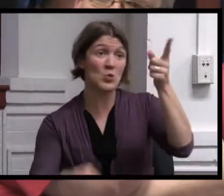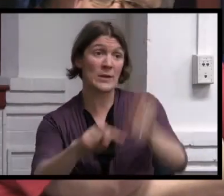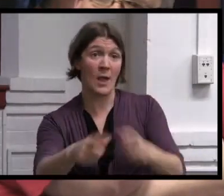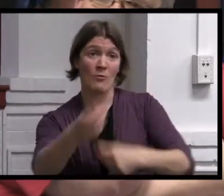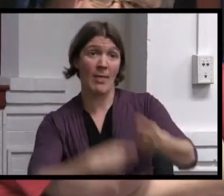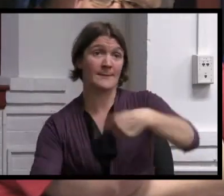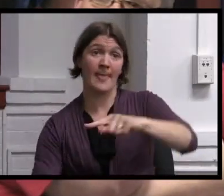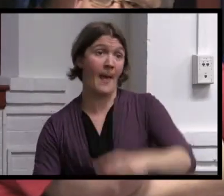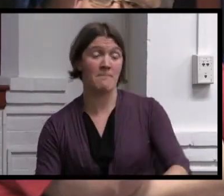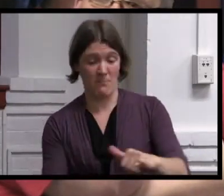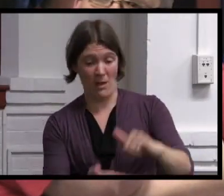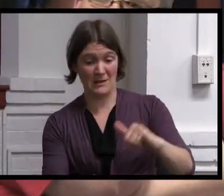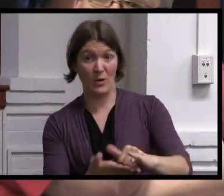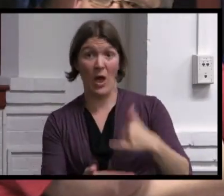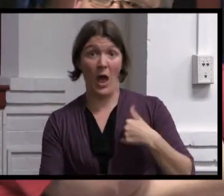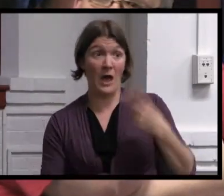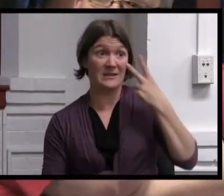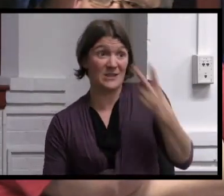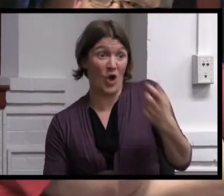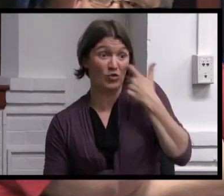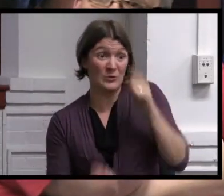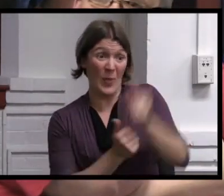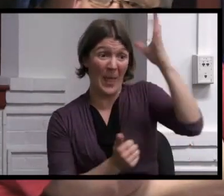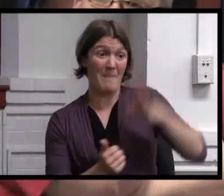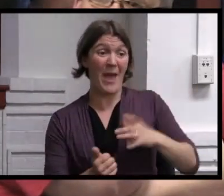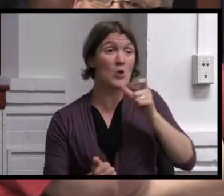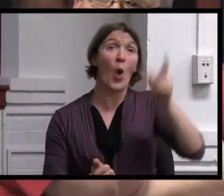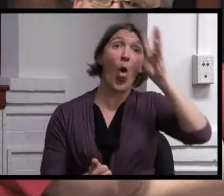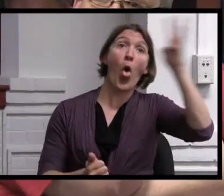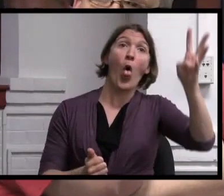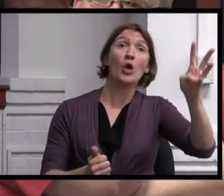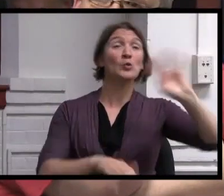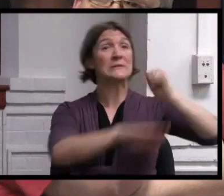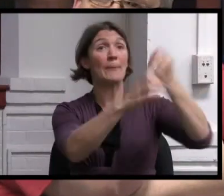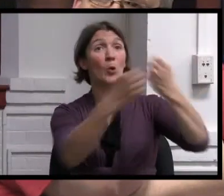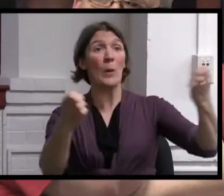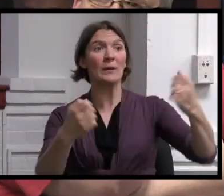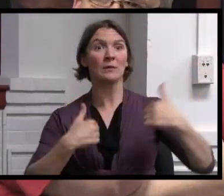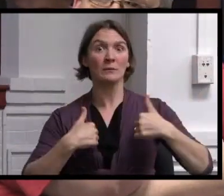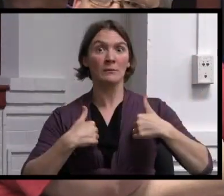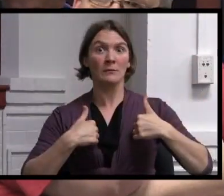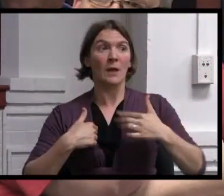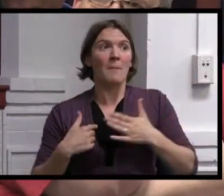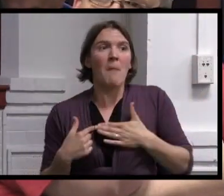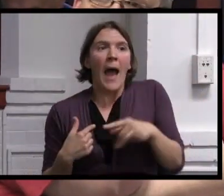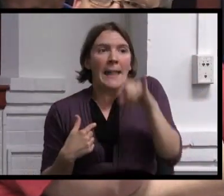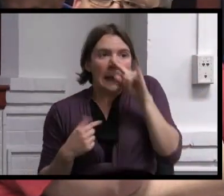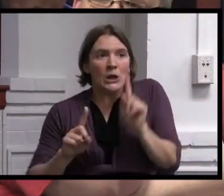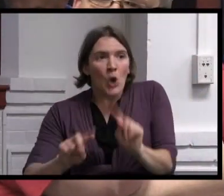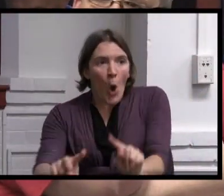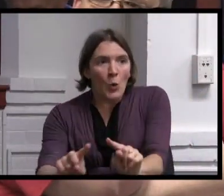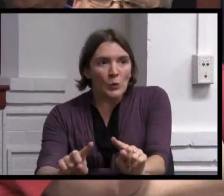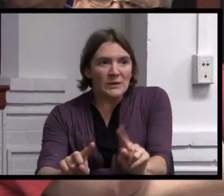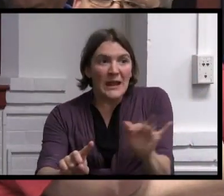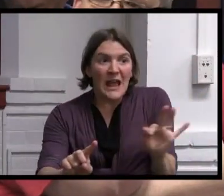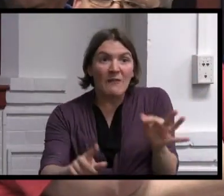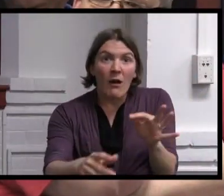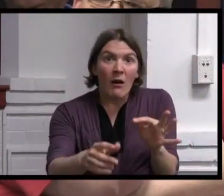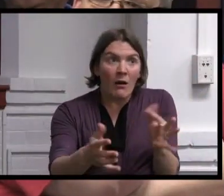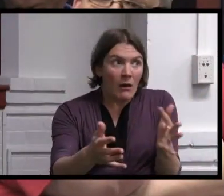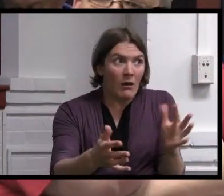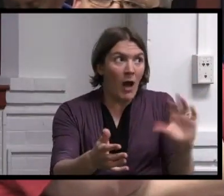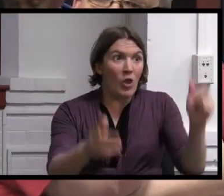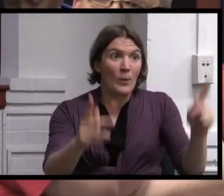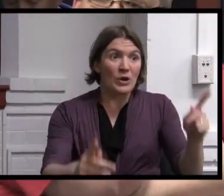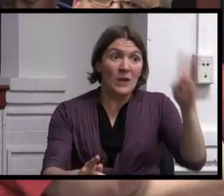And what I saw just recently really, really deeply concerned me. For my child goes there. I don't